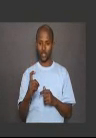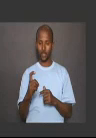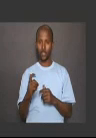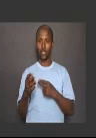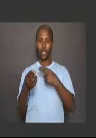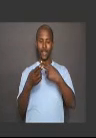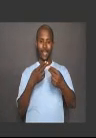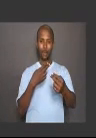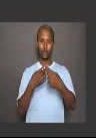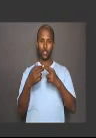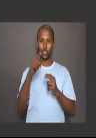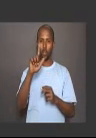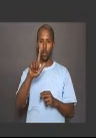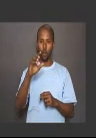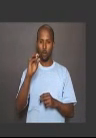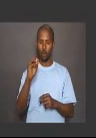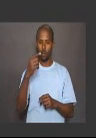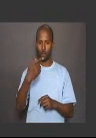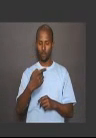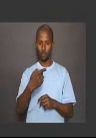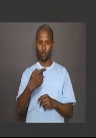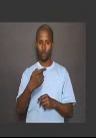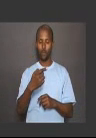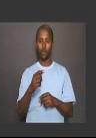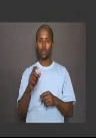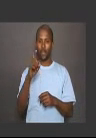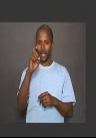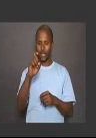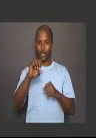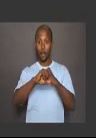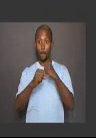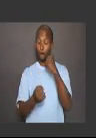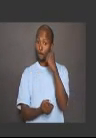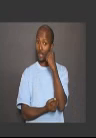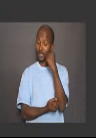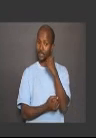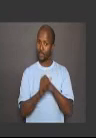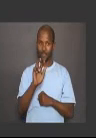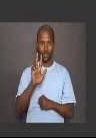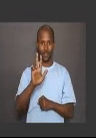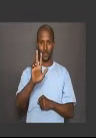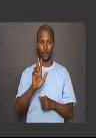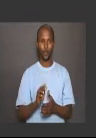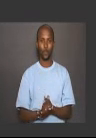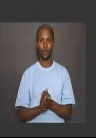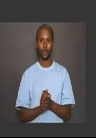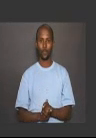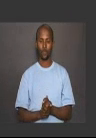of x times the logarithm of x to the base 3.